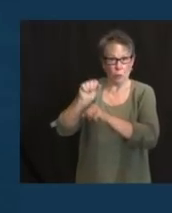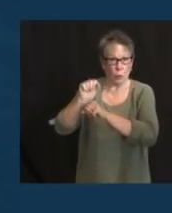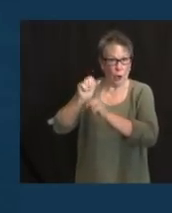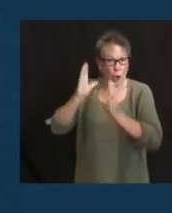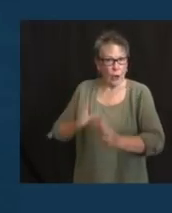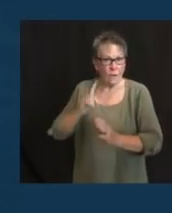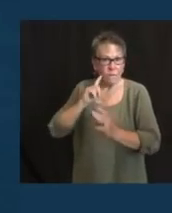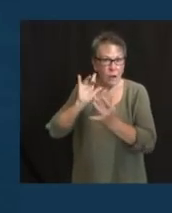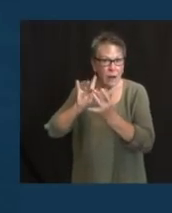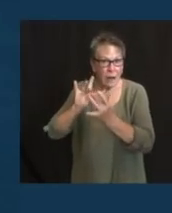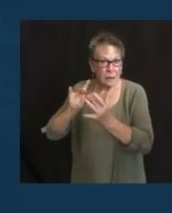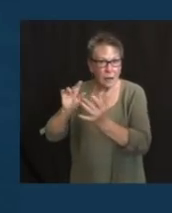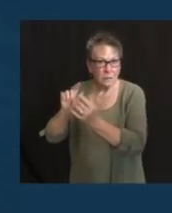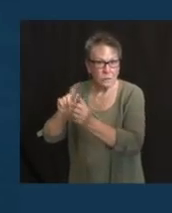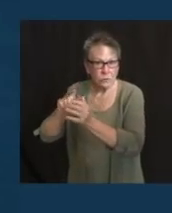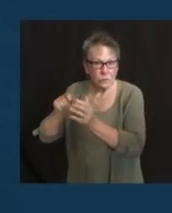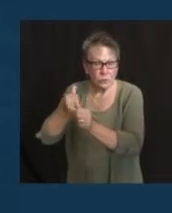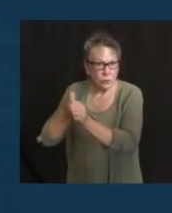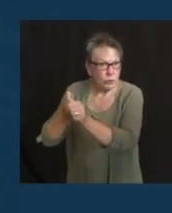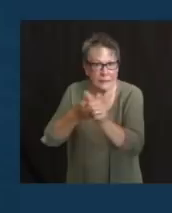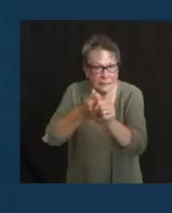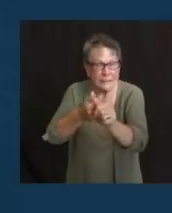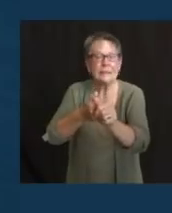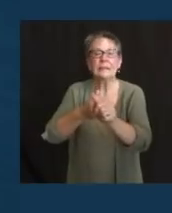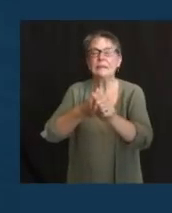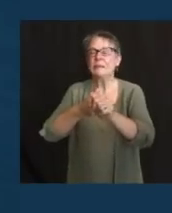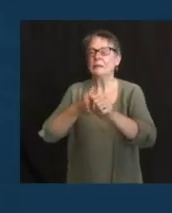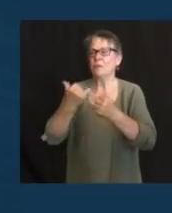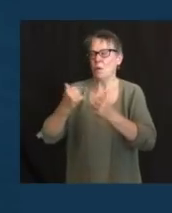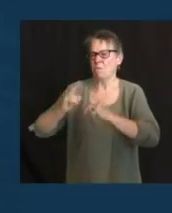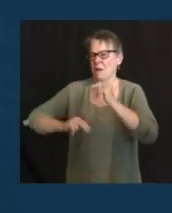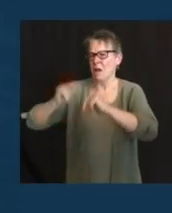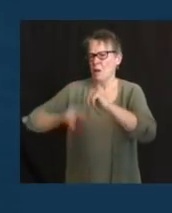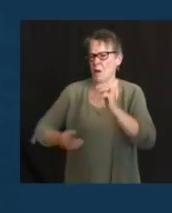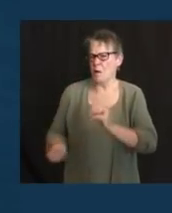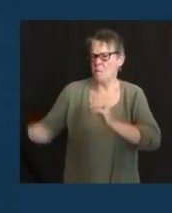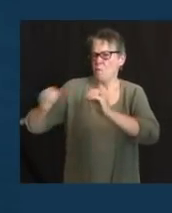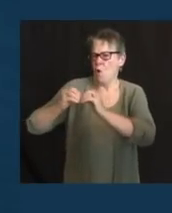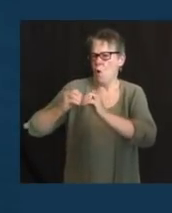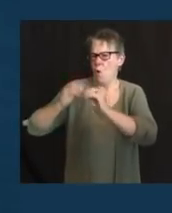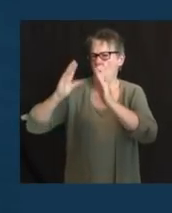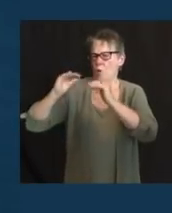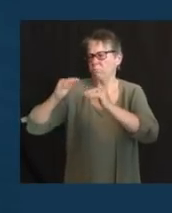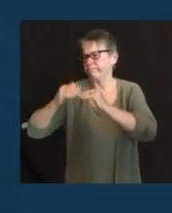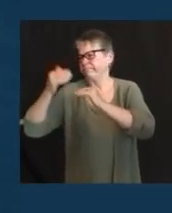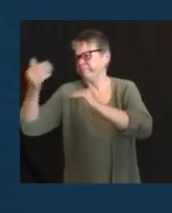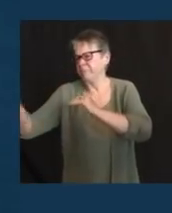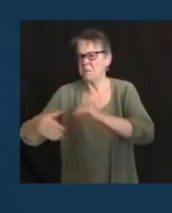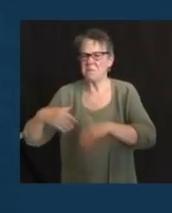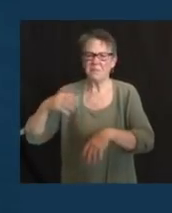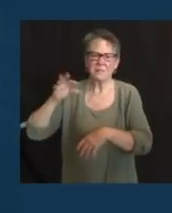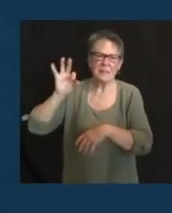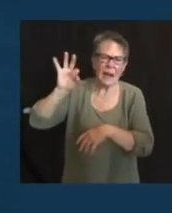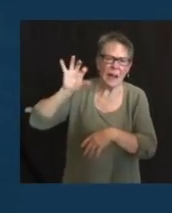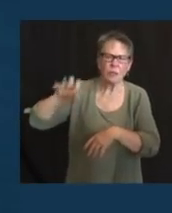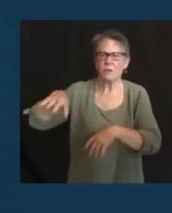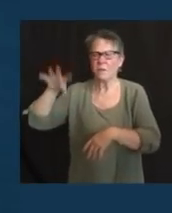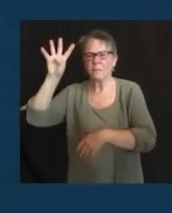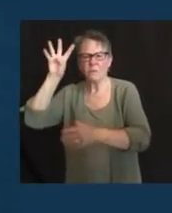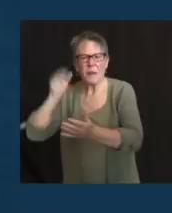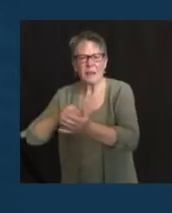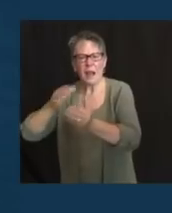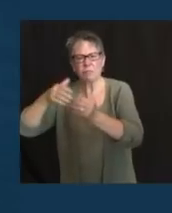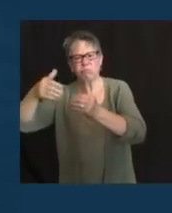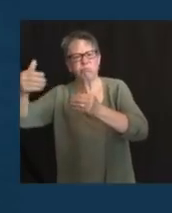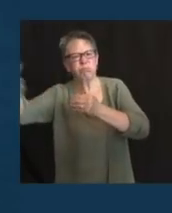more businesses reopen and more residents get outside and participating in our economy, we will bring on more contact tracers. I had the